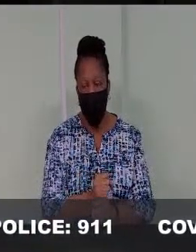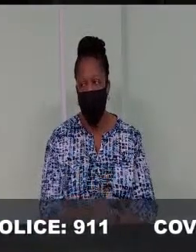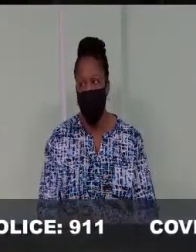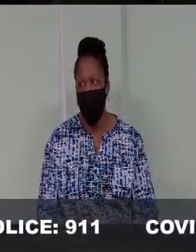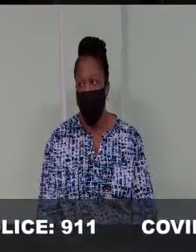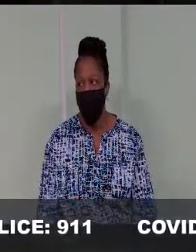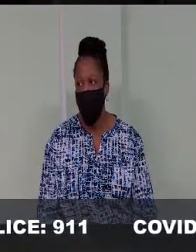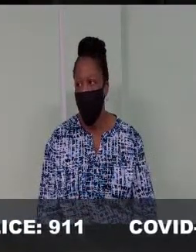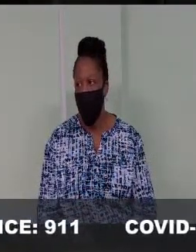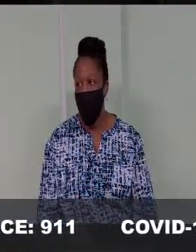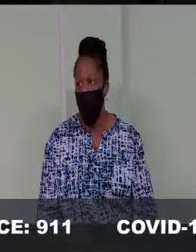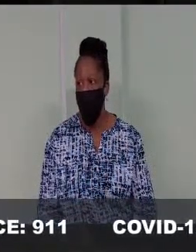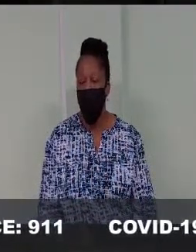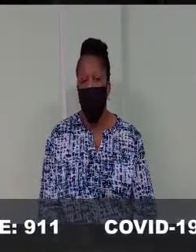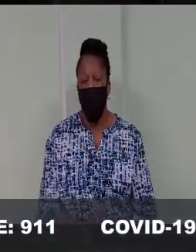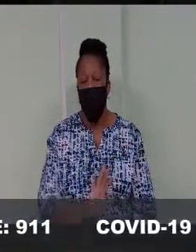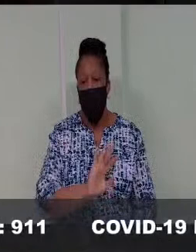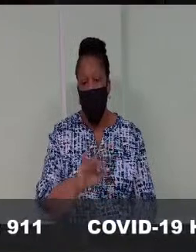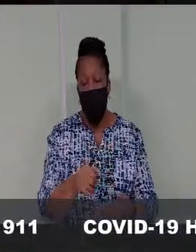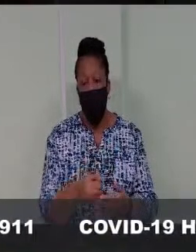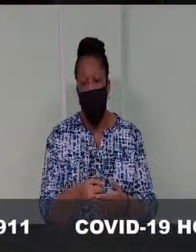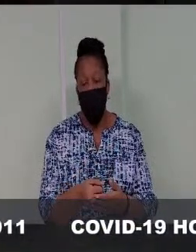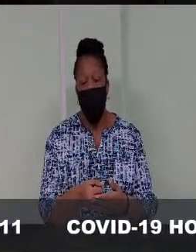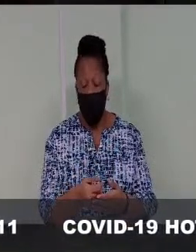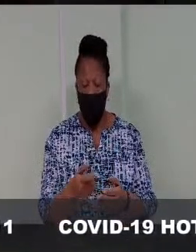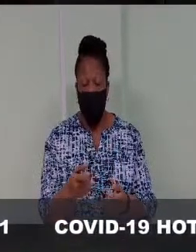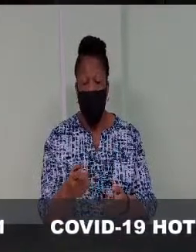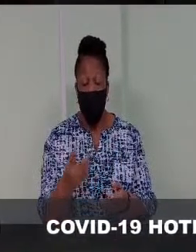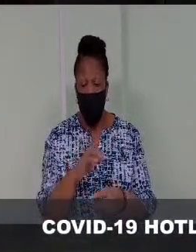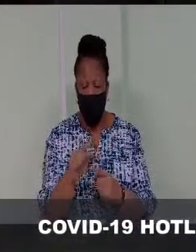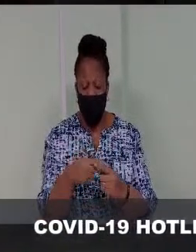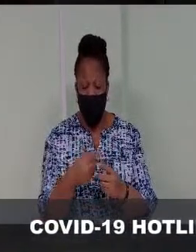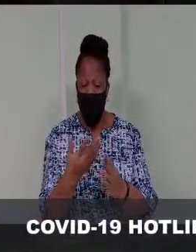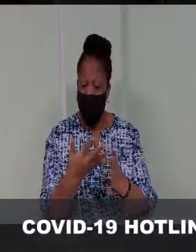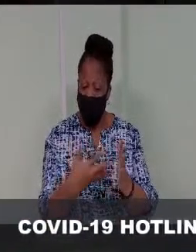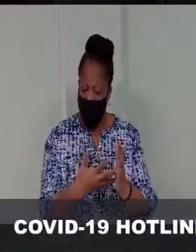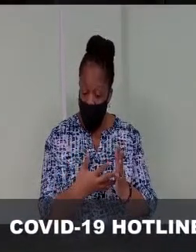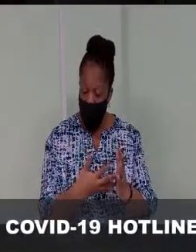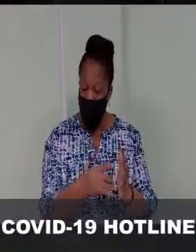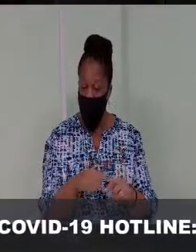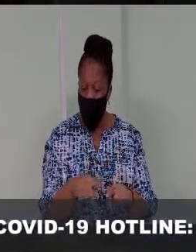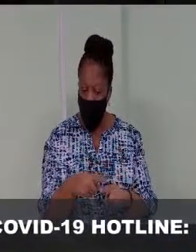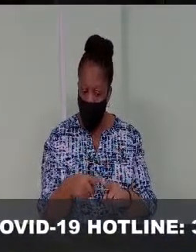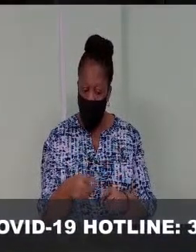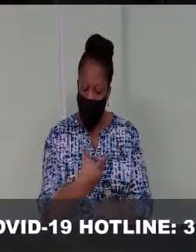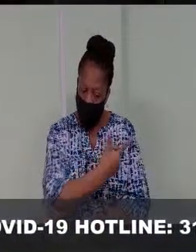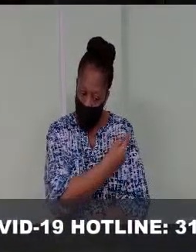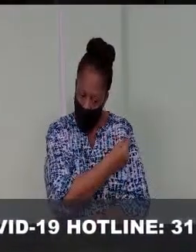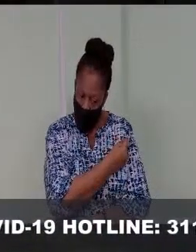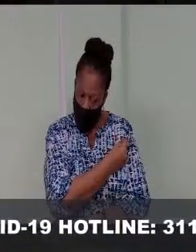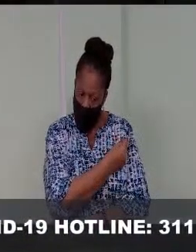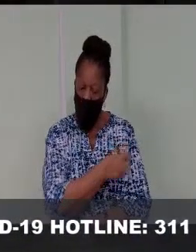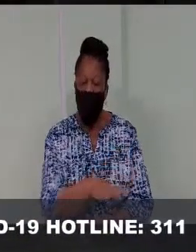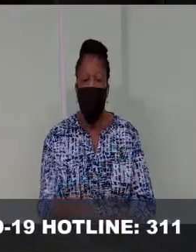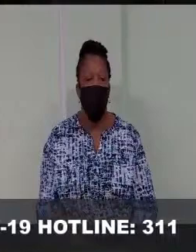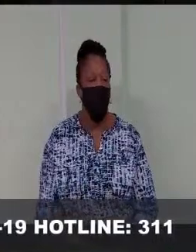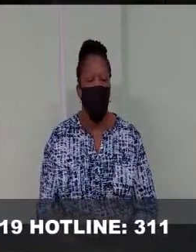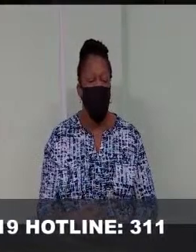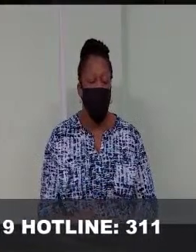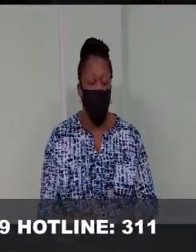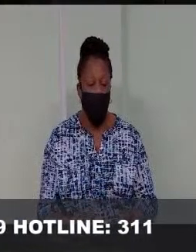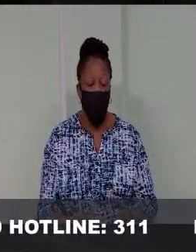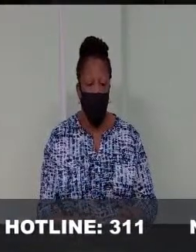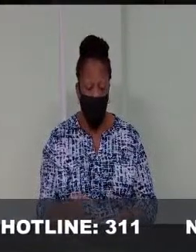out to the rest of the world once all of the trials are done. And so there should be no fear of us getting a